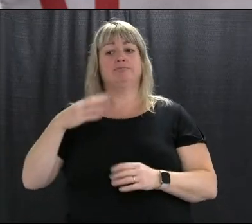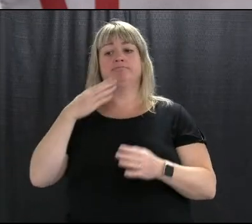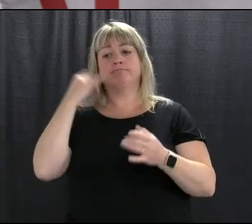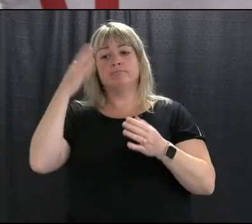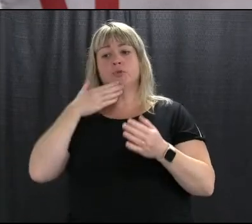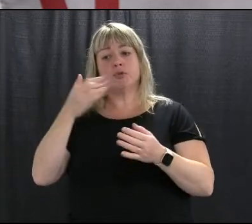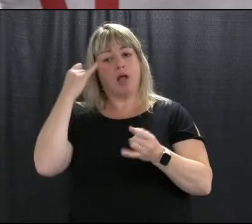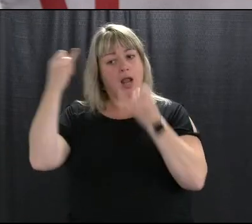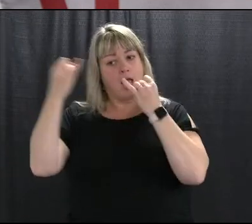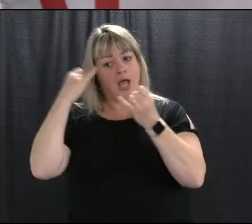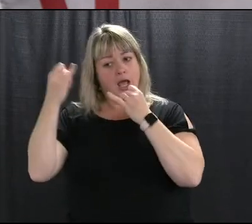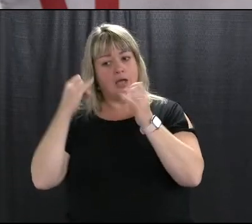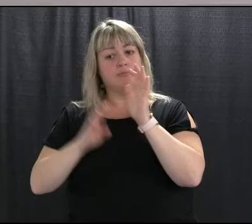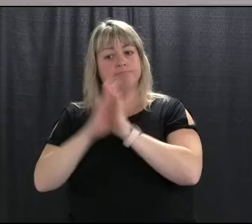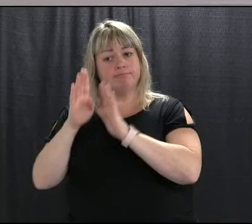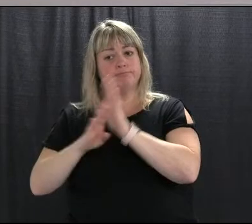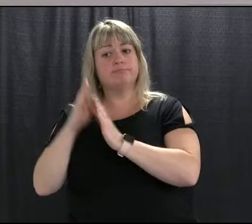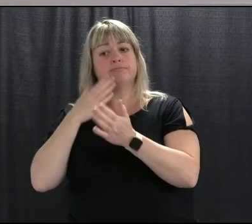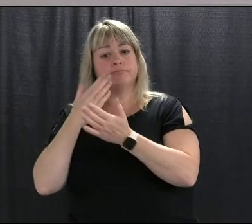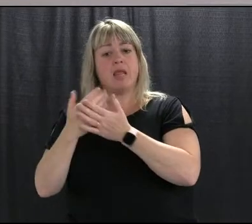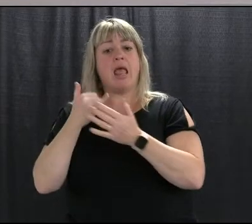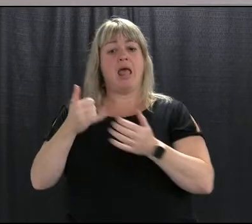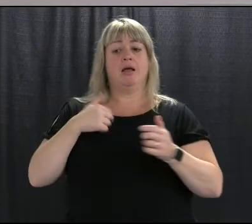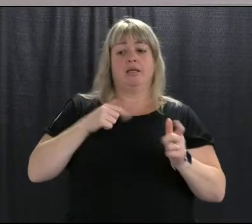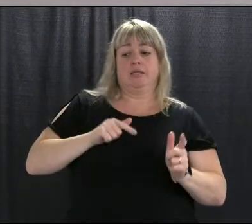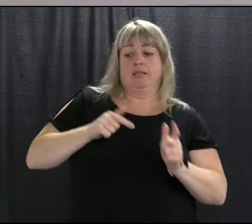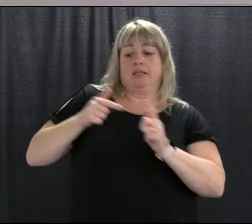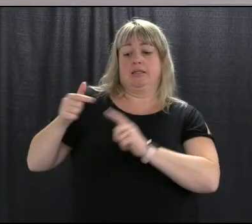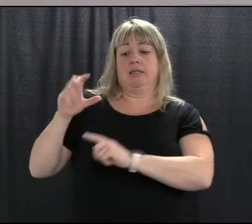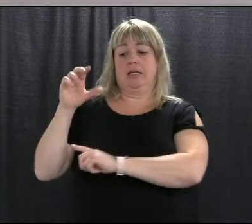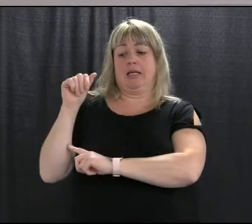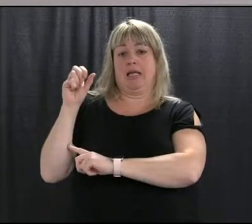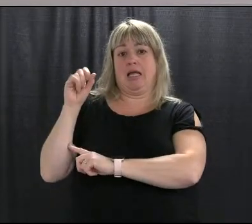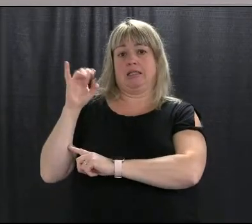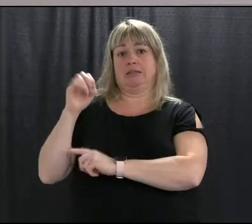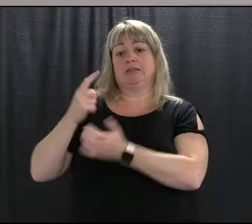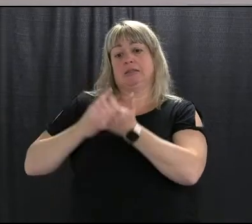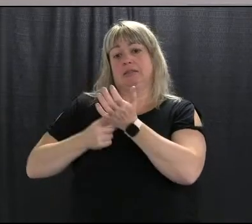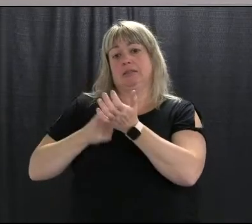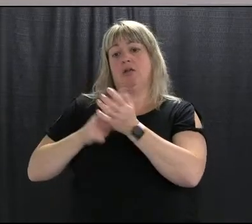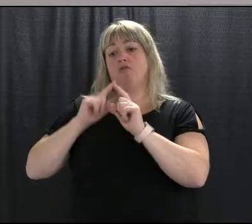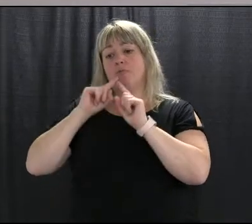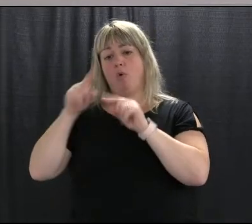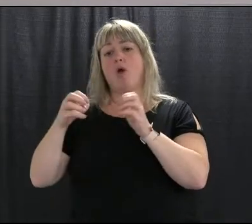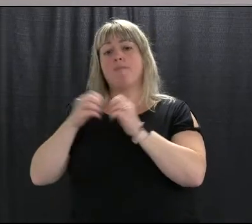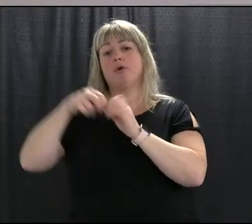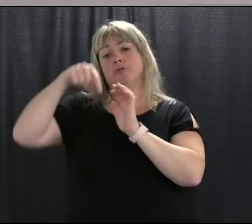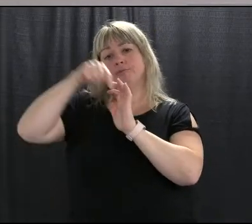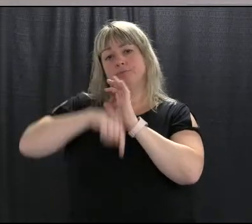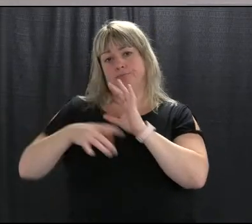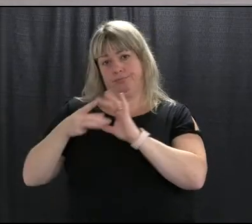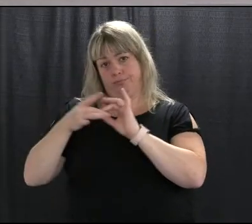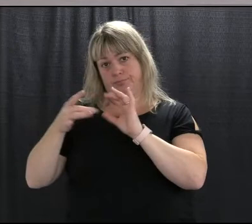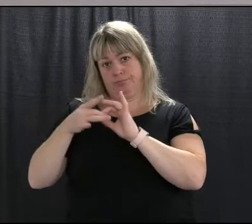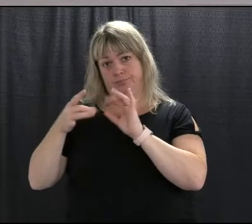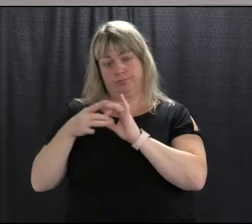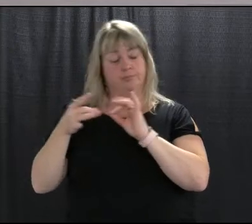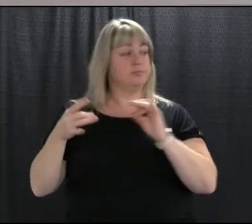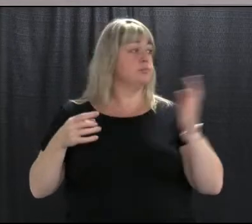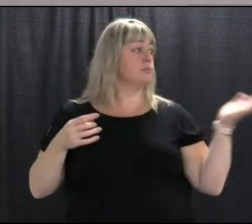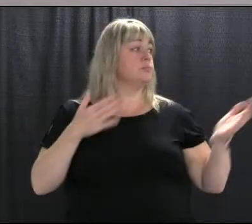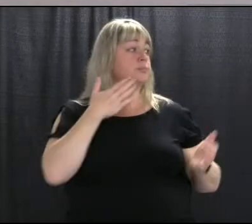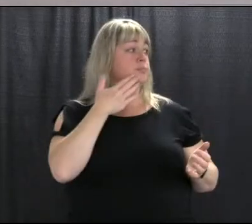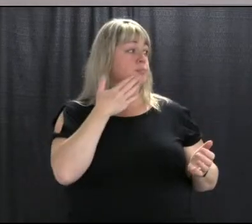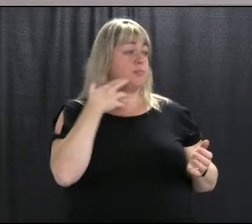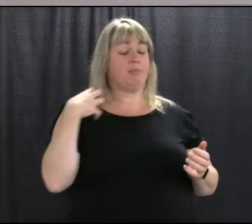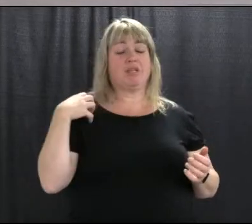report, and will now turn it over to Cassie to discuss the report in more detail. Thank you,